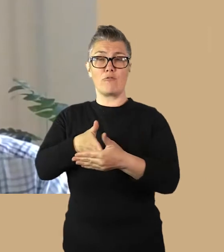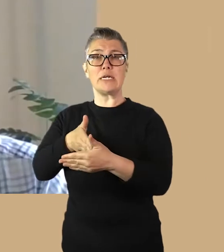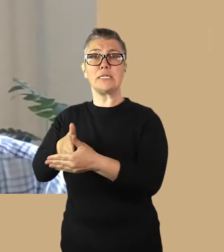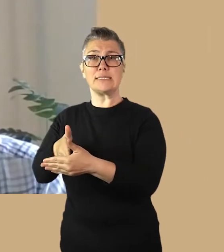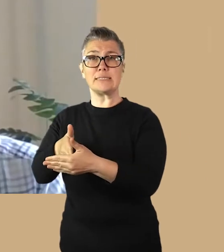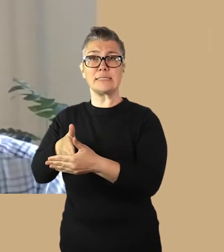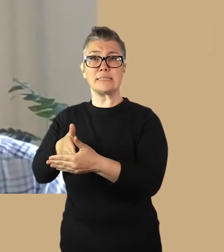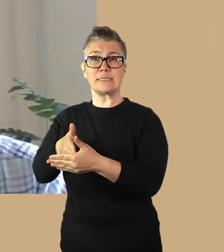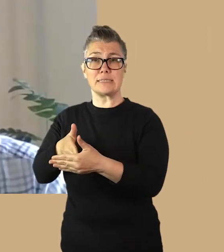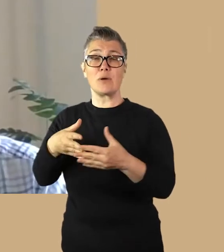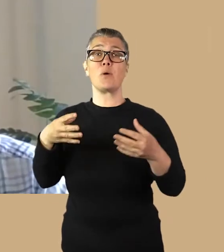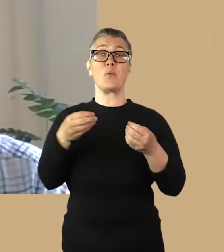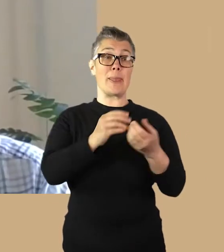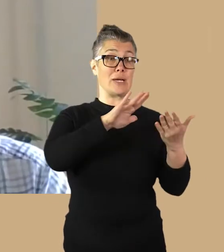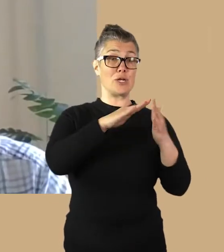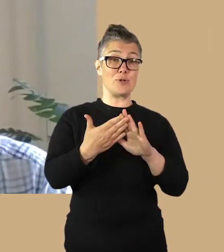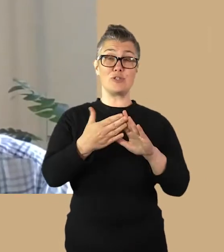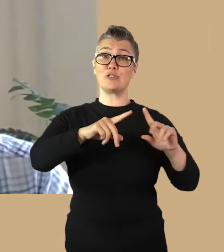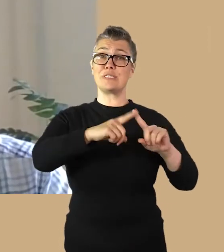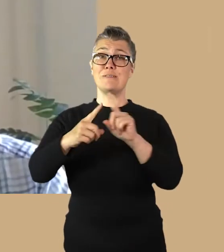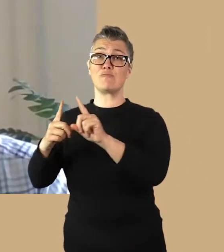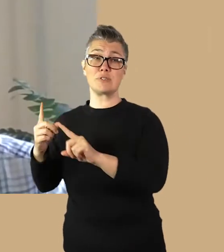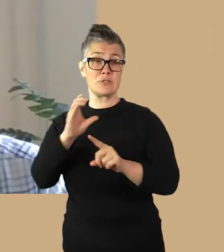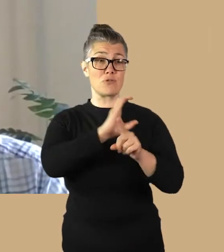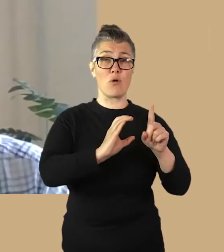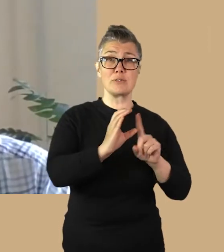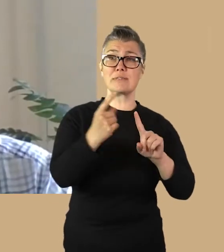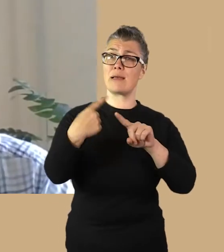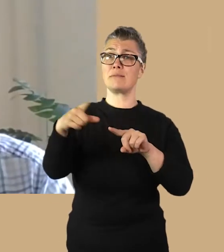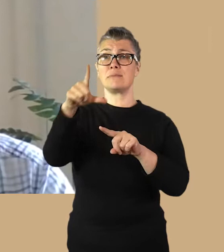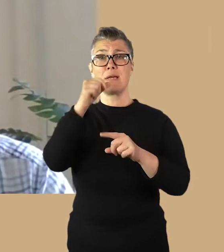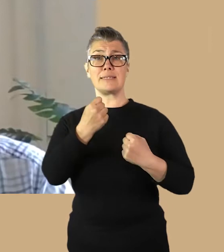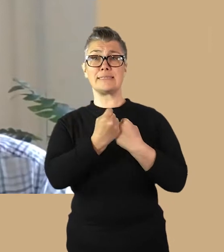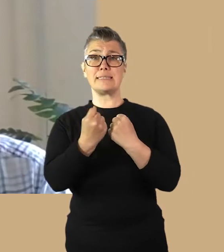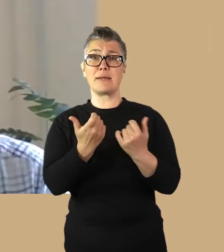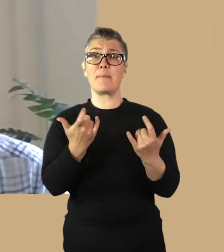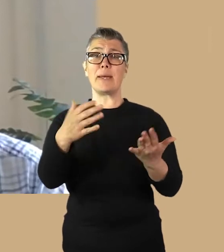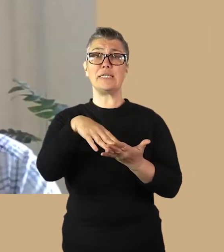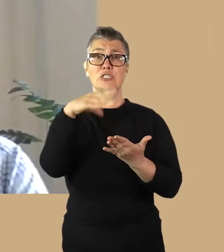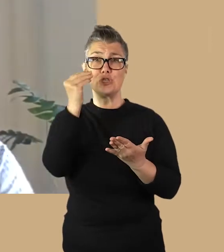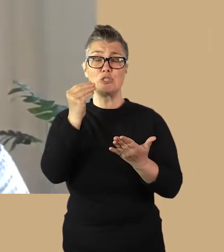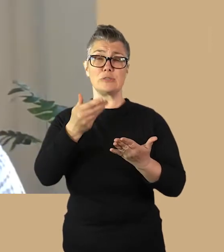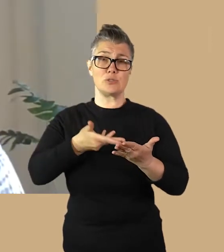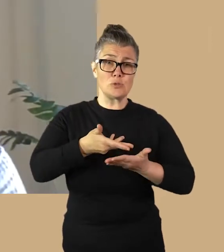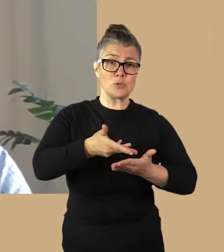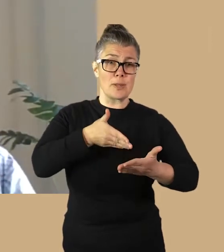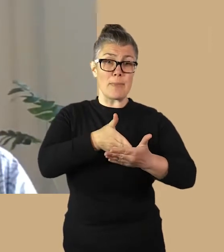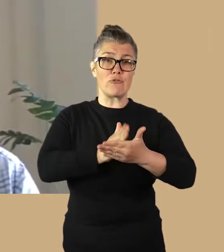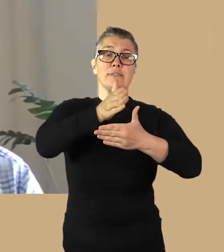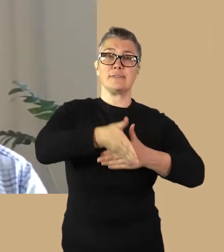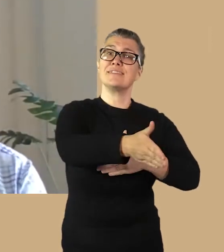barriers associated with multicultural communities and were able to assist many students to overcome their